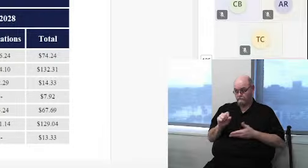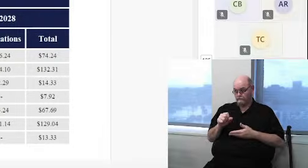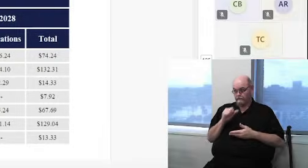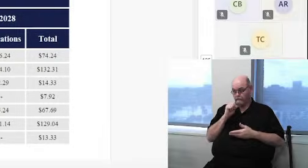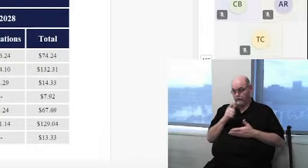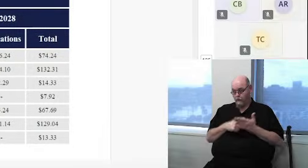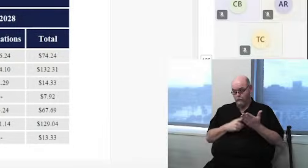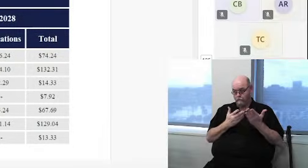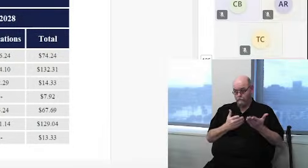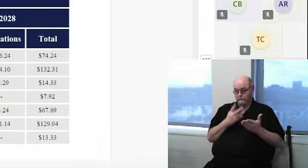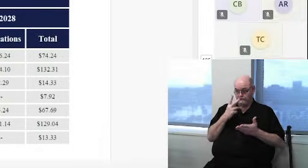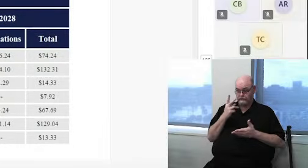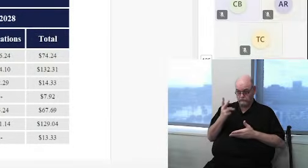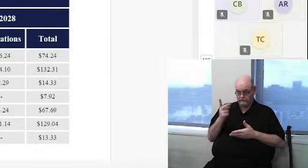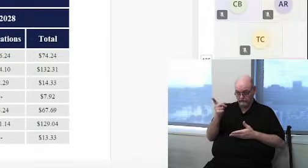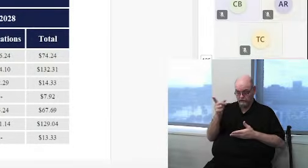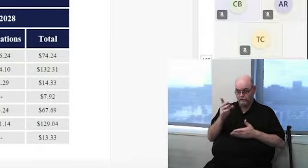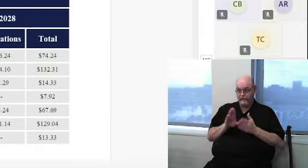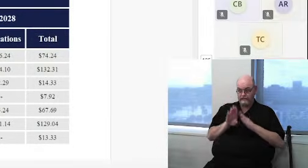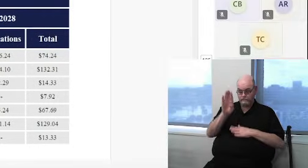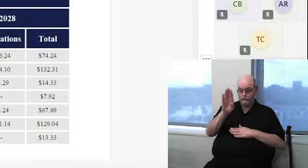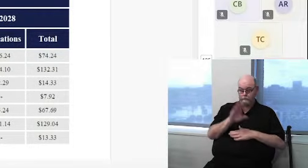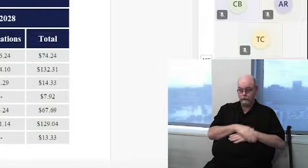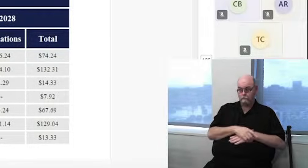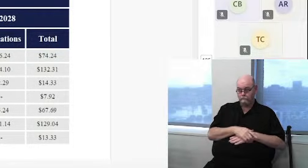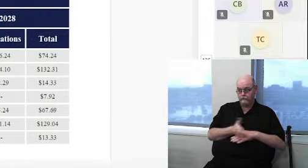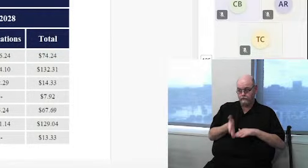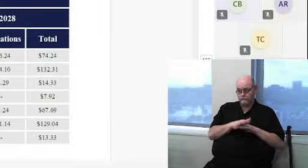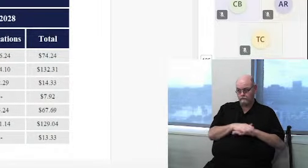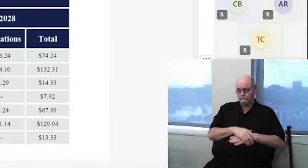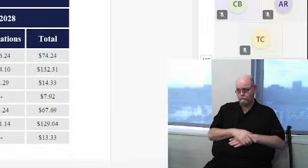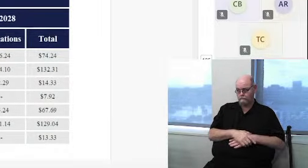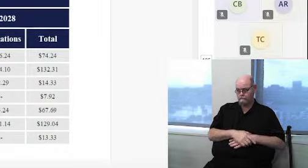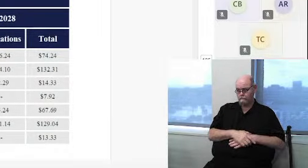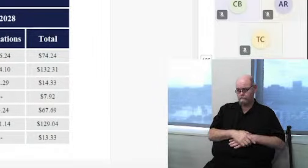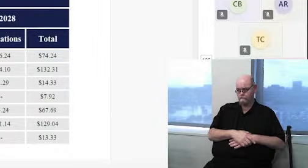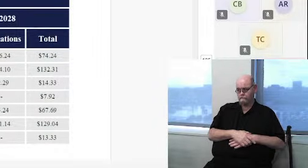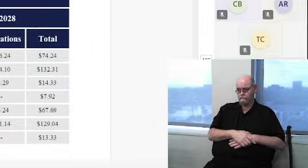proposing here, yes, that's not what I'm proposing there. What you're seeing there, it is a ramp up.